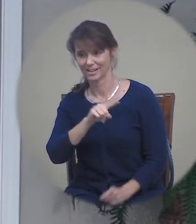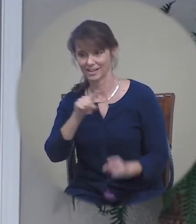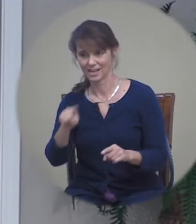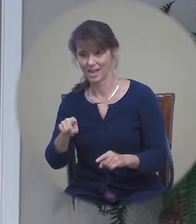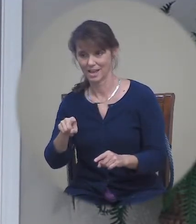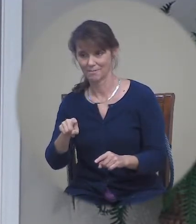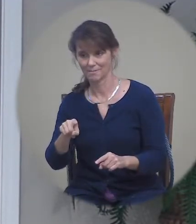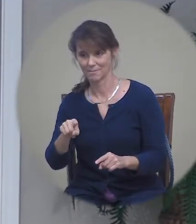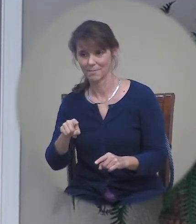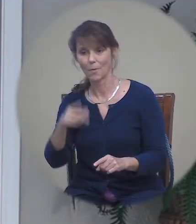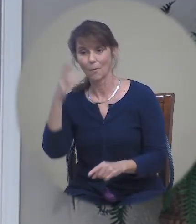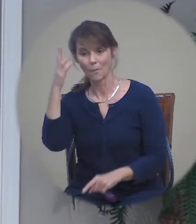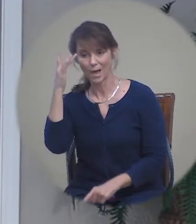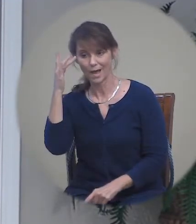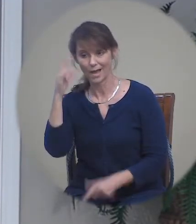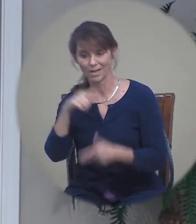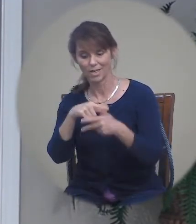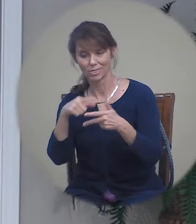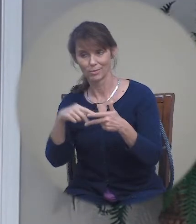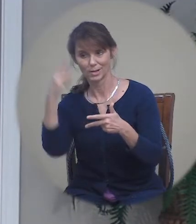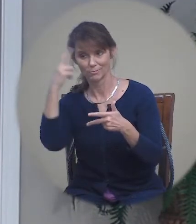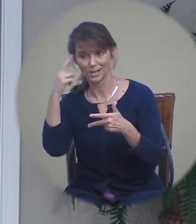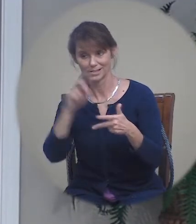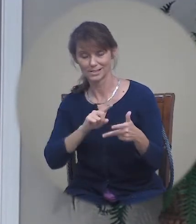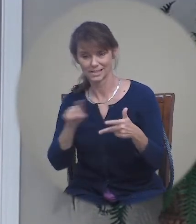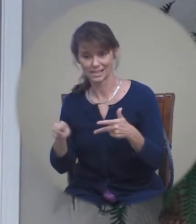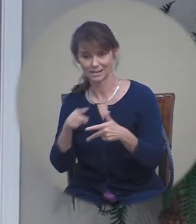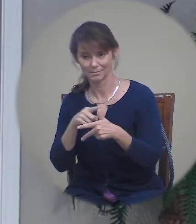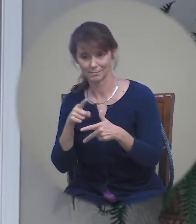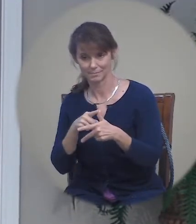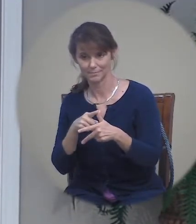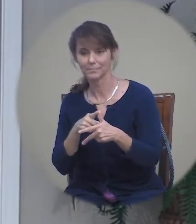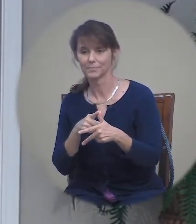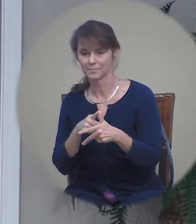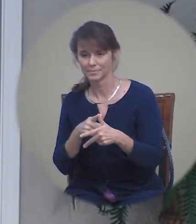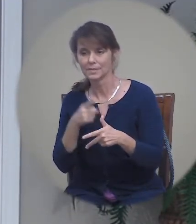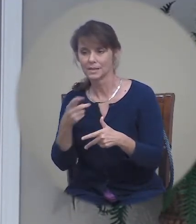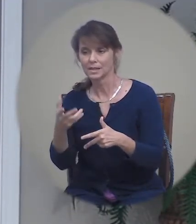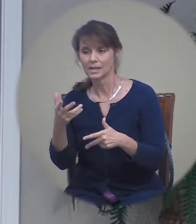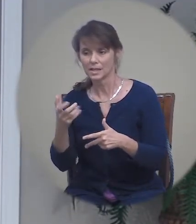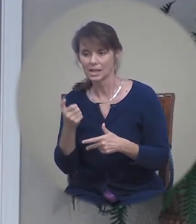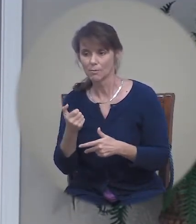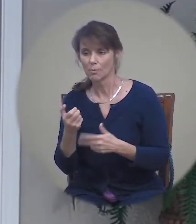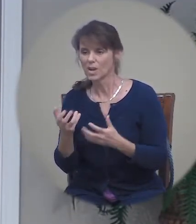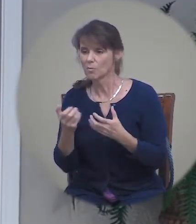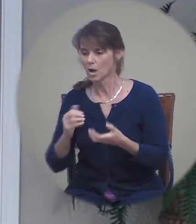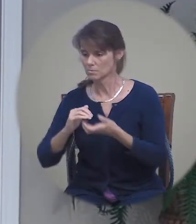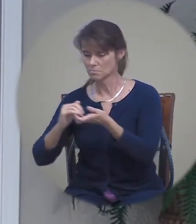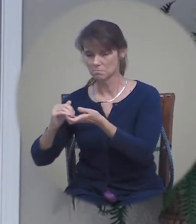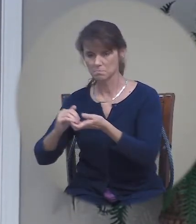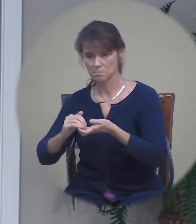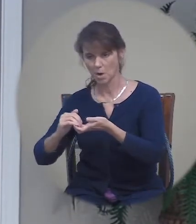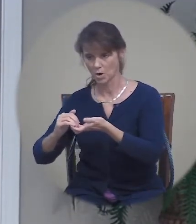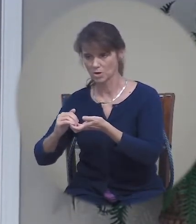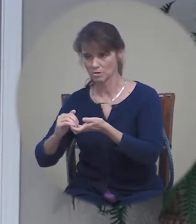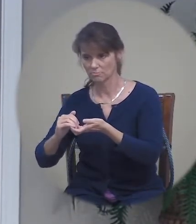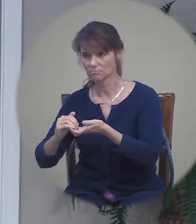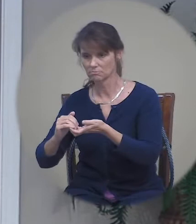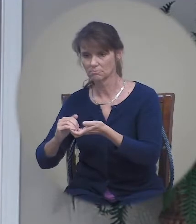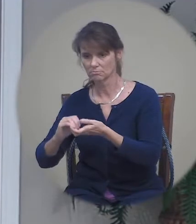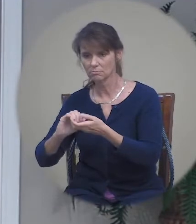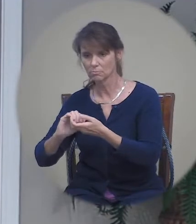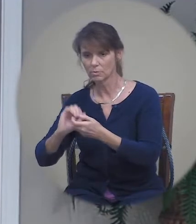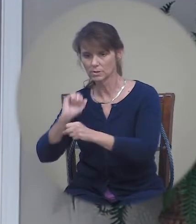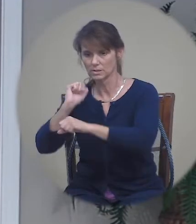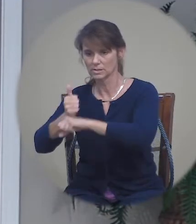three potential different reasons. One, according to Josephus, he wanted to form an alliance with Judah to stand against